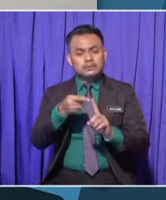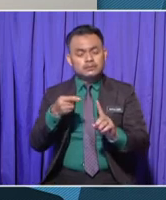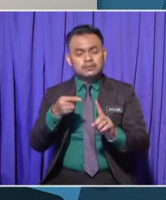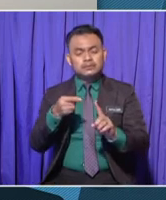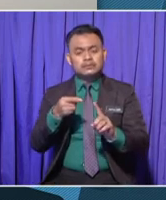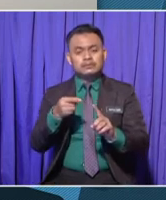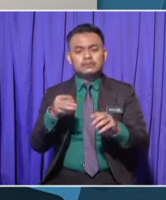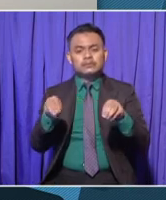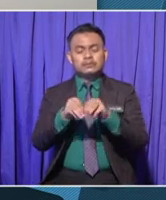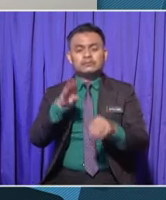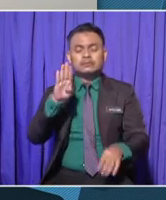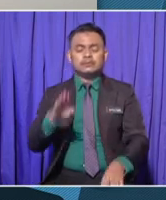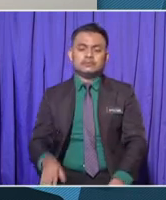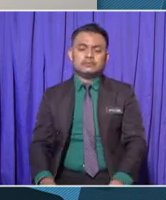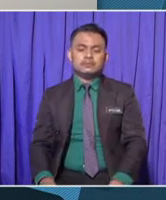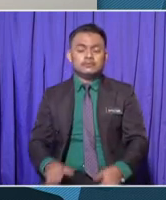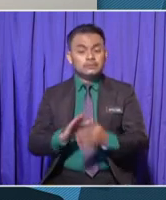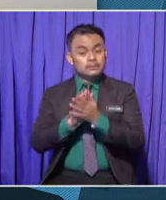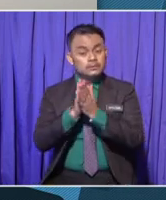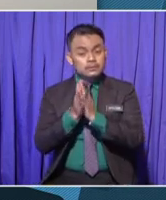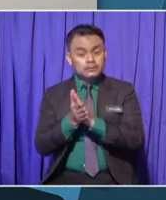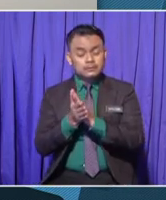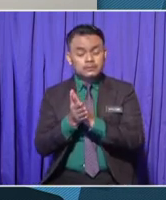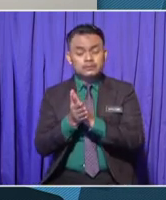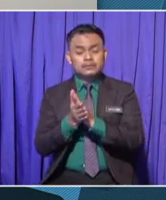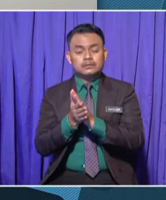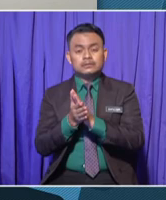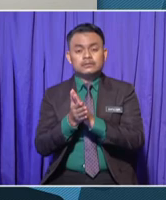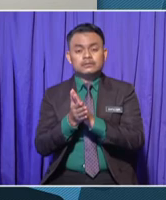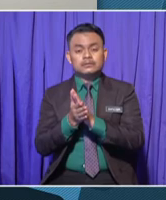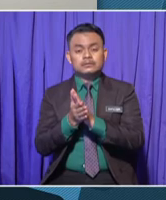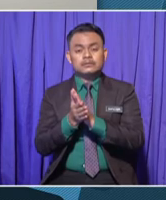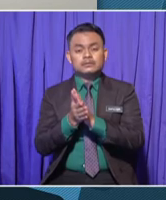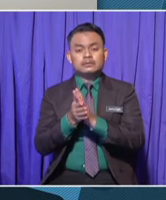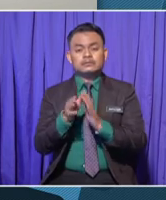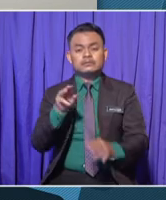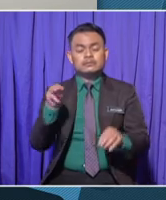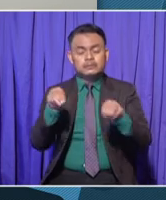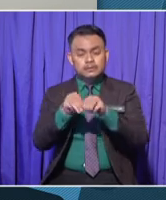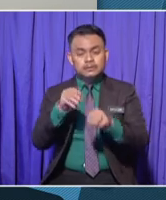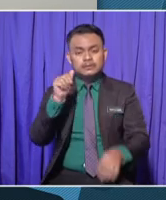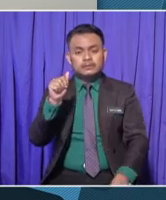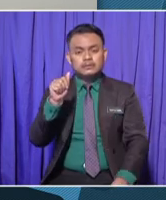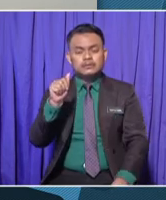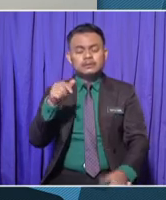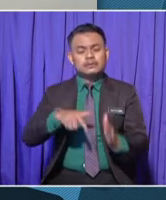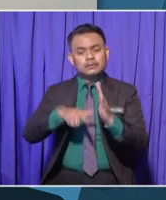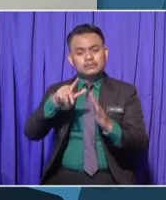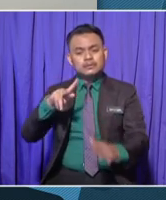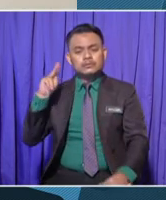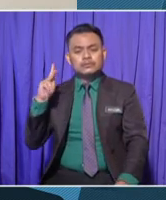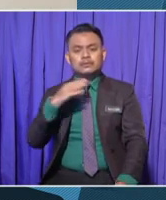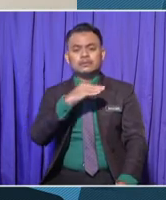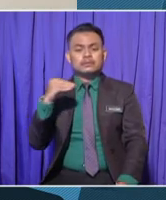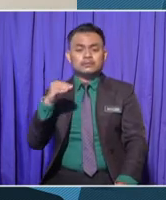It means bar magnet A is stronger than bar magnet B.